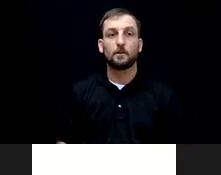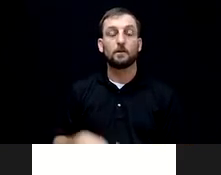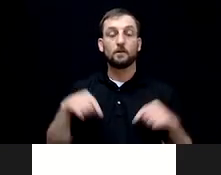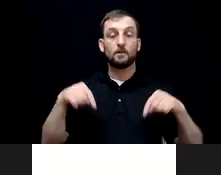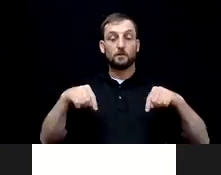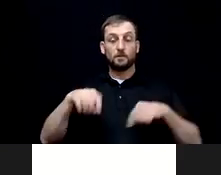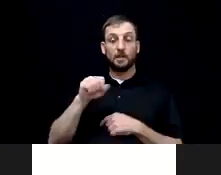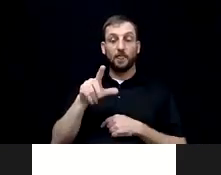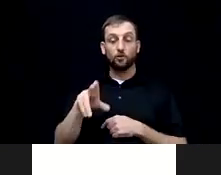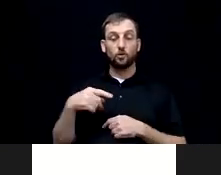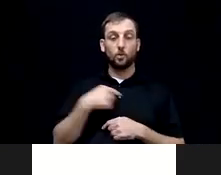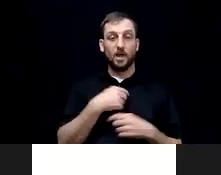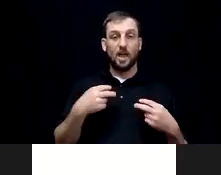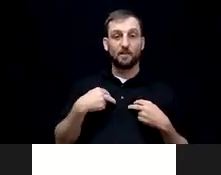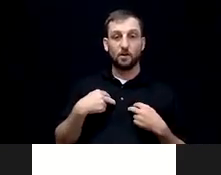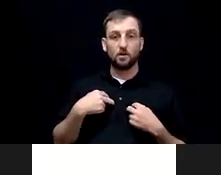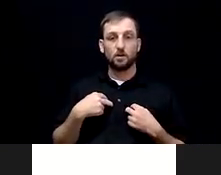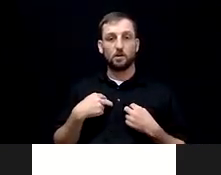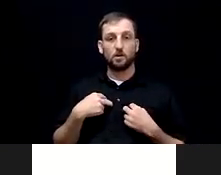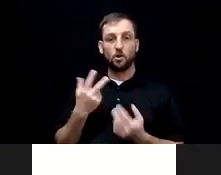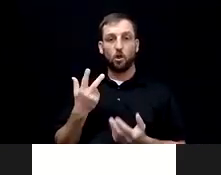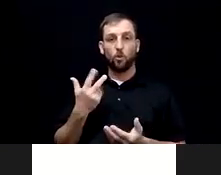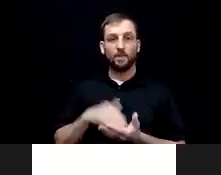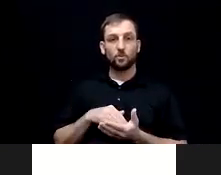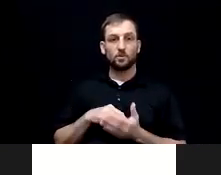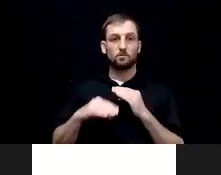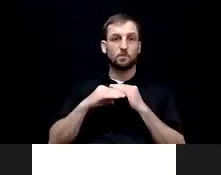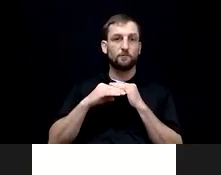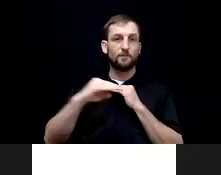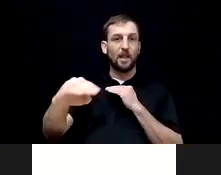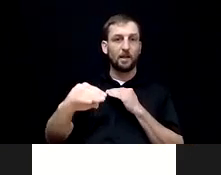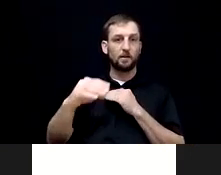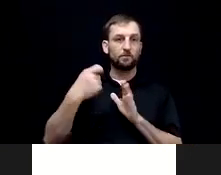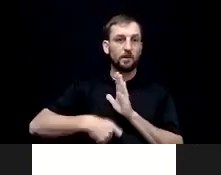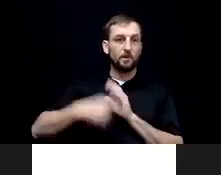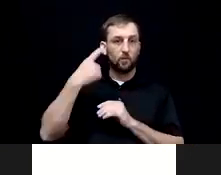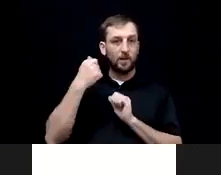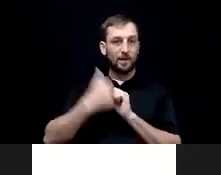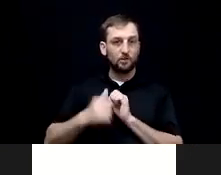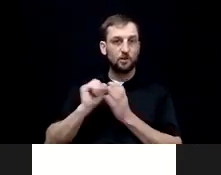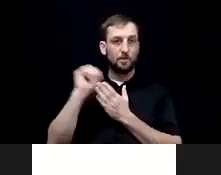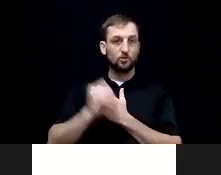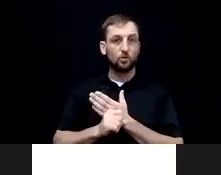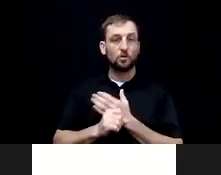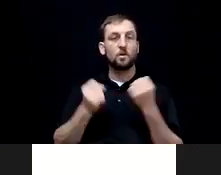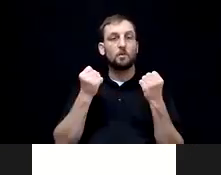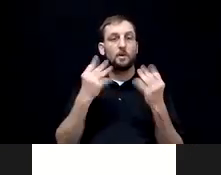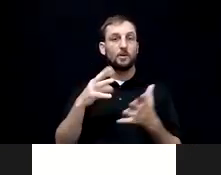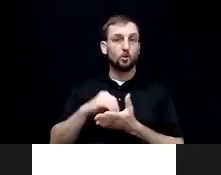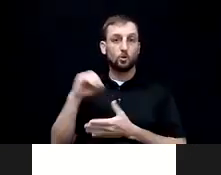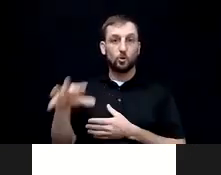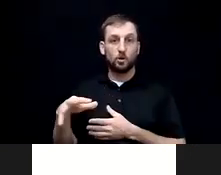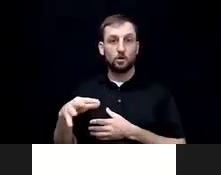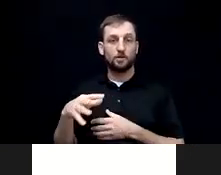Southeastern, we have a $3,000 flat fee each semester. We service a lot of students who from high